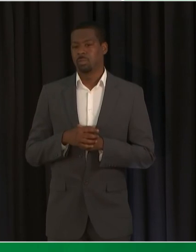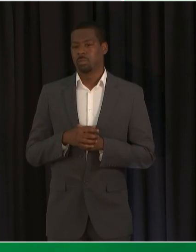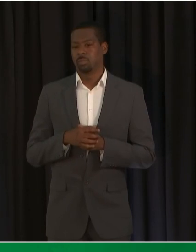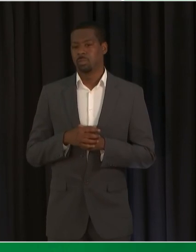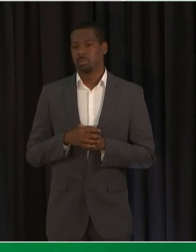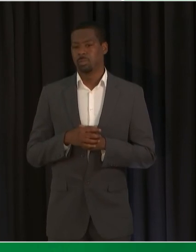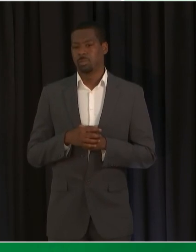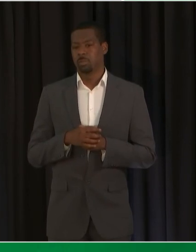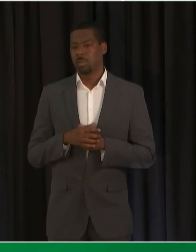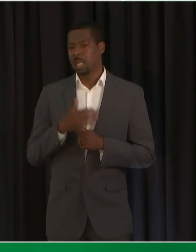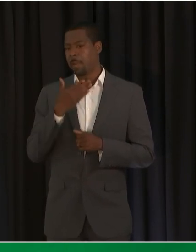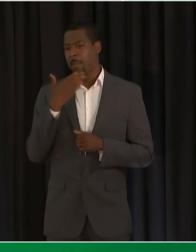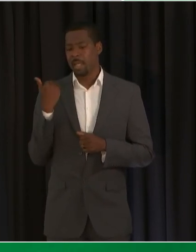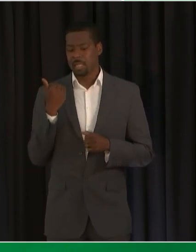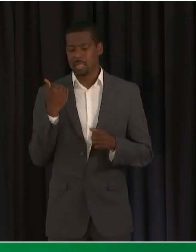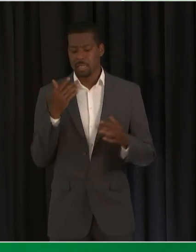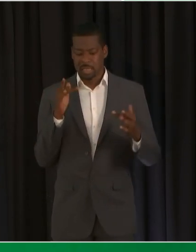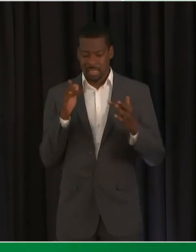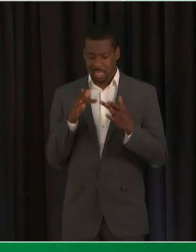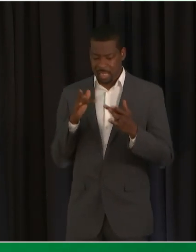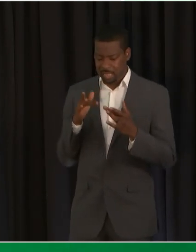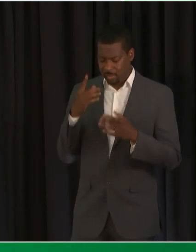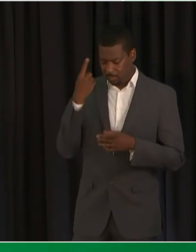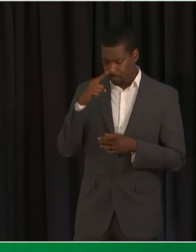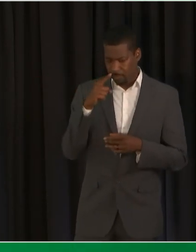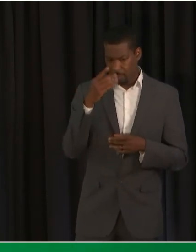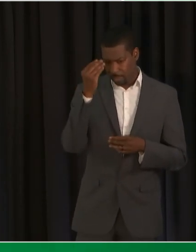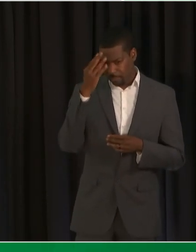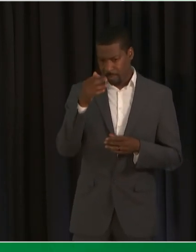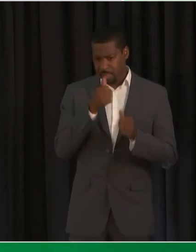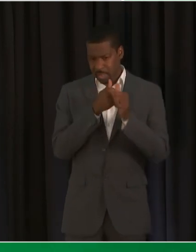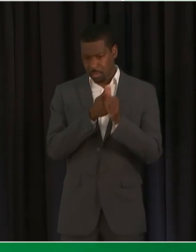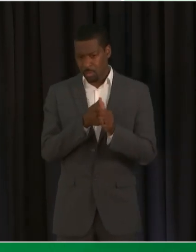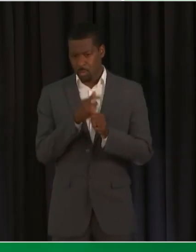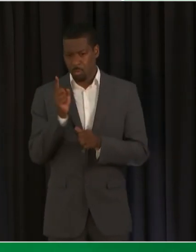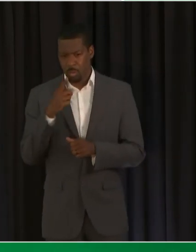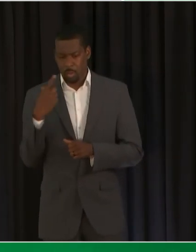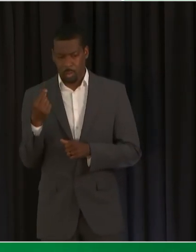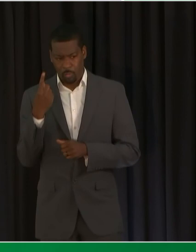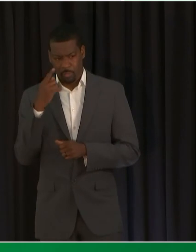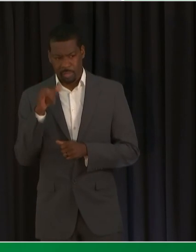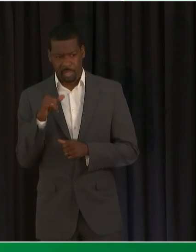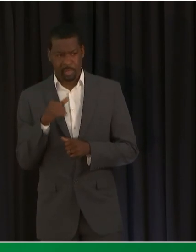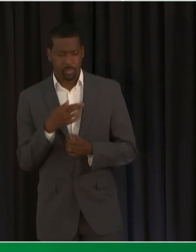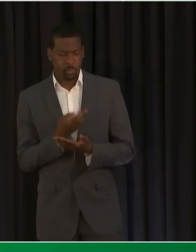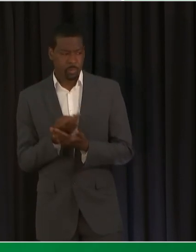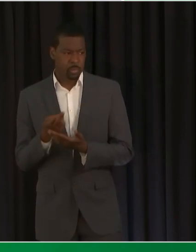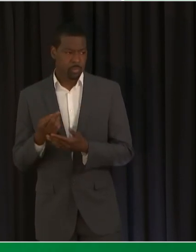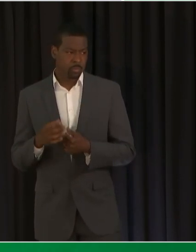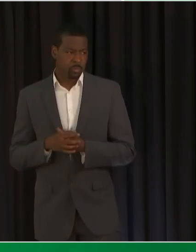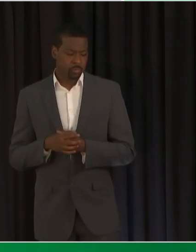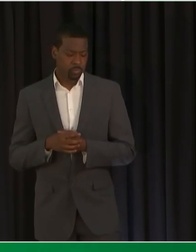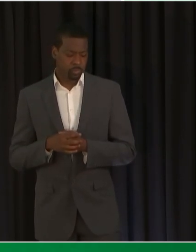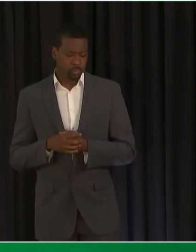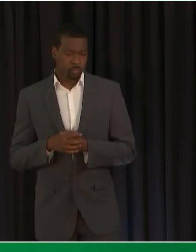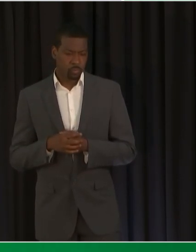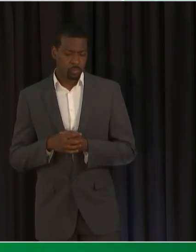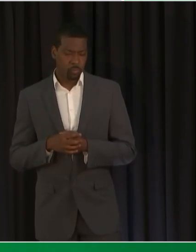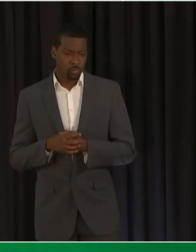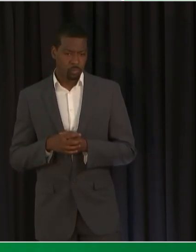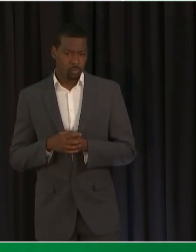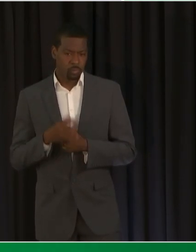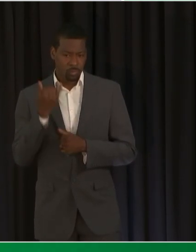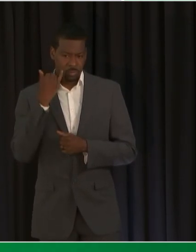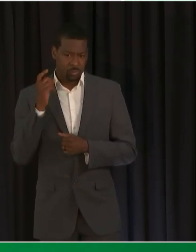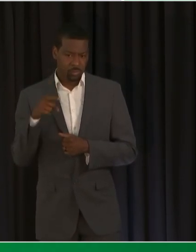Facebook, best contact for information and guidance about EIDL. Where do folks go? Because you mentioned some resources that people can